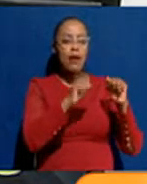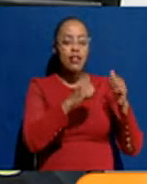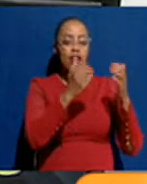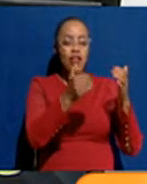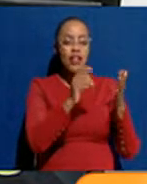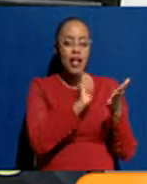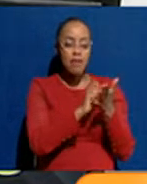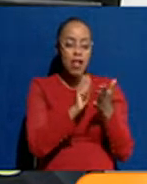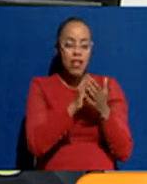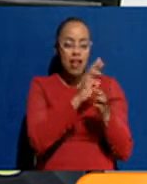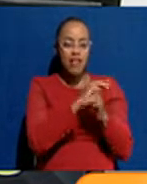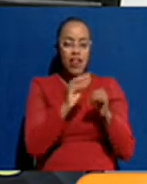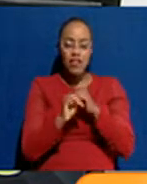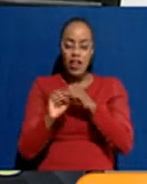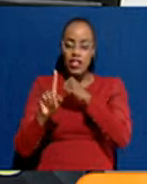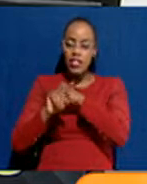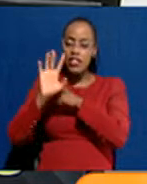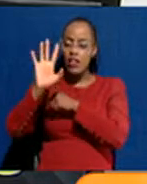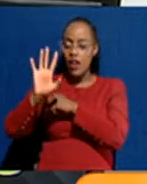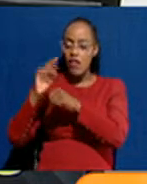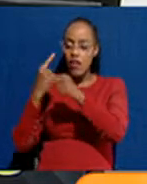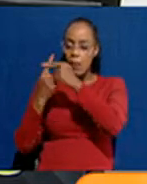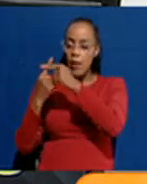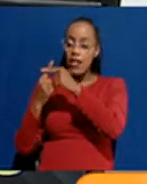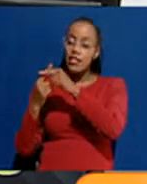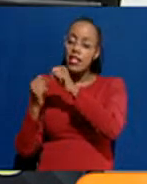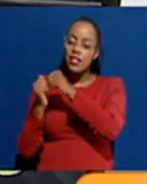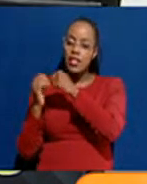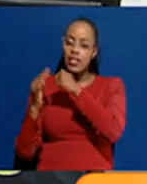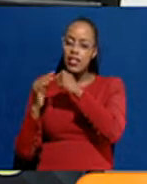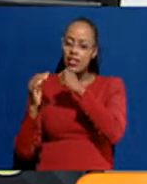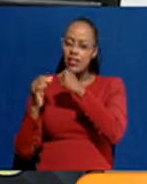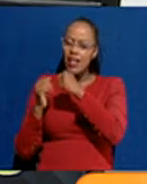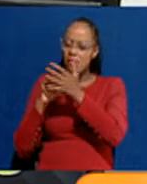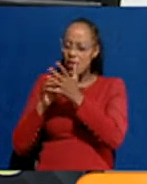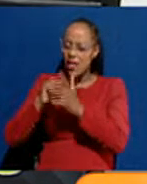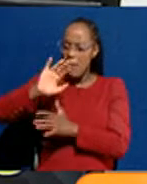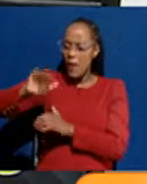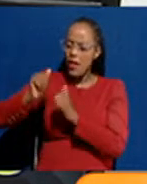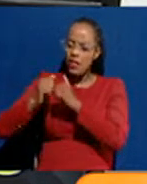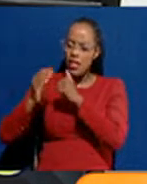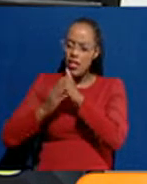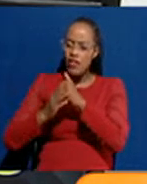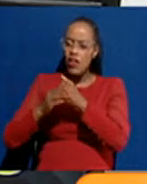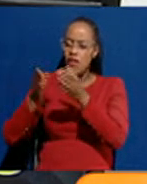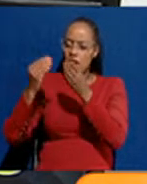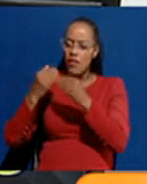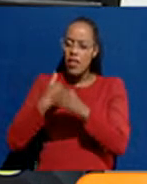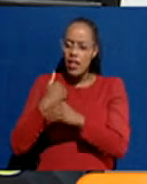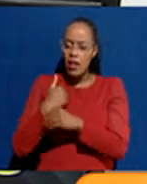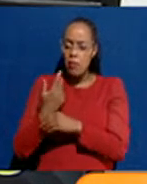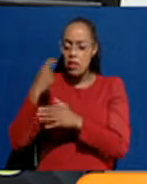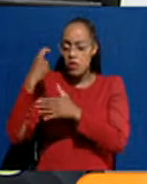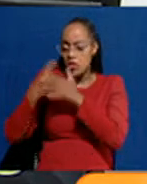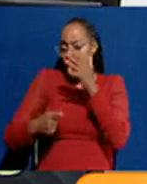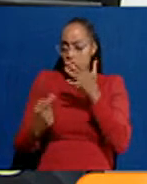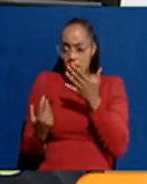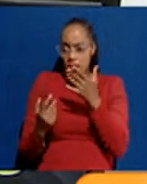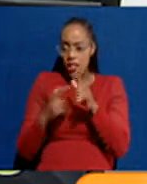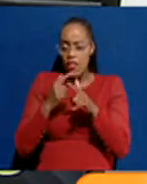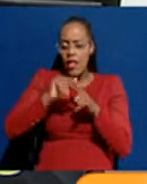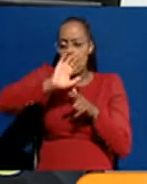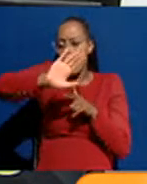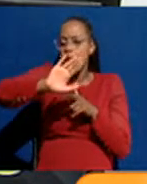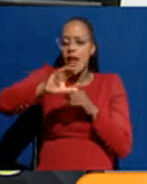my math correctly. 65 plus 16 is 81. So your balance of 19, you've given me 16% for taxes. What's the balance?